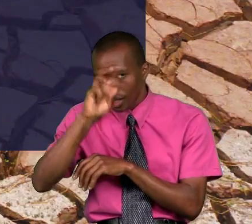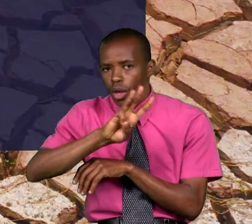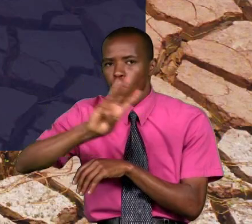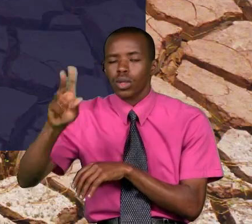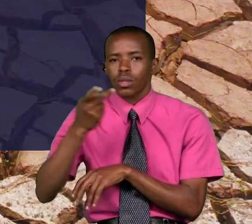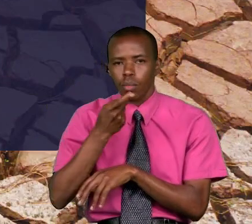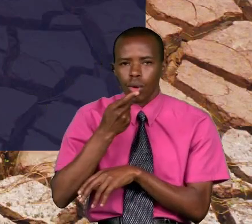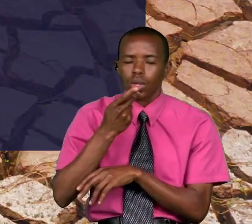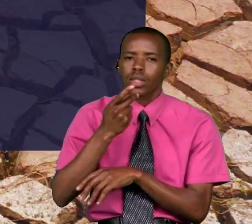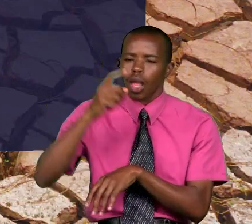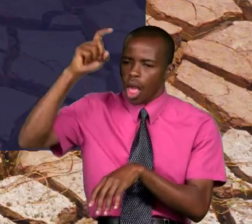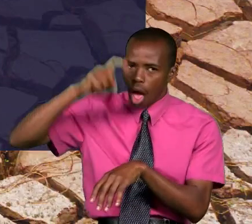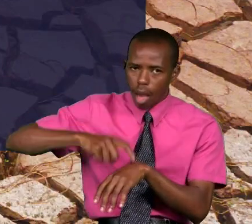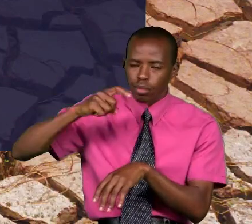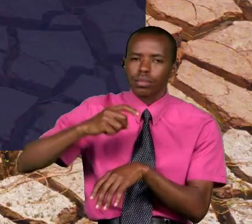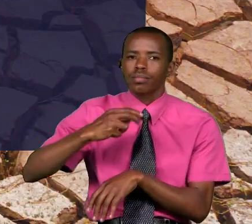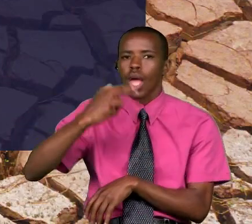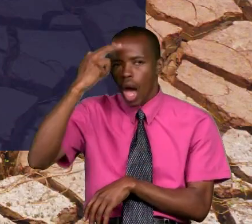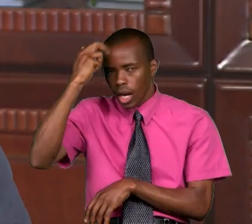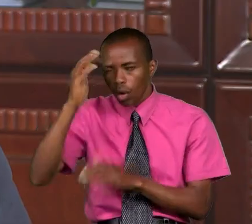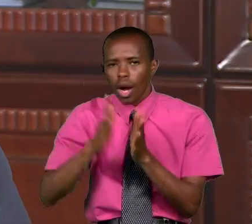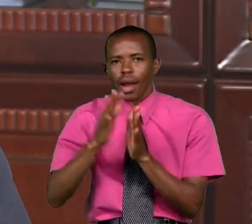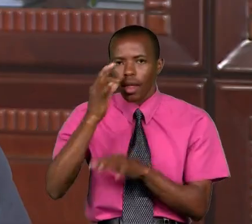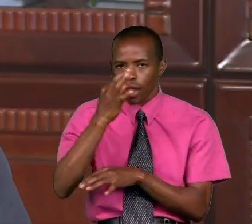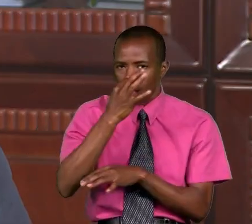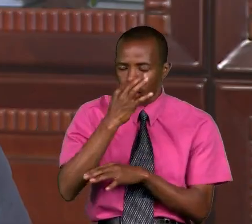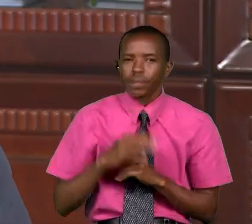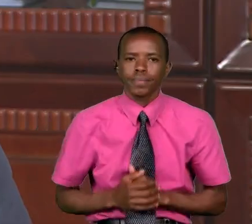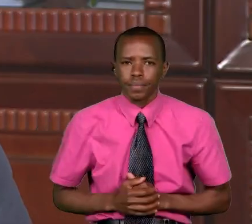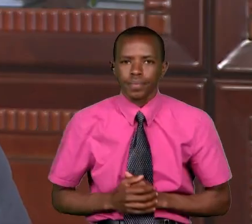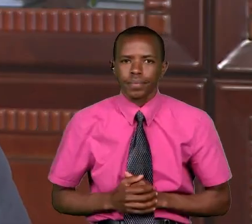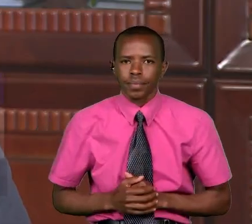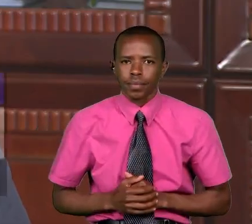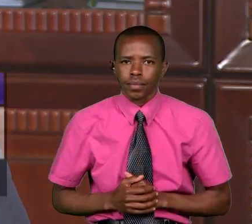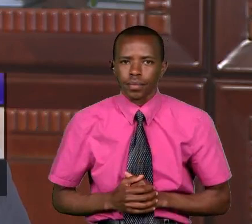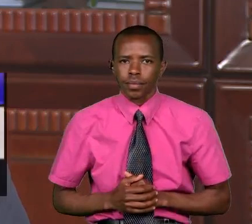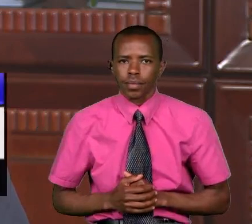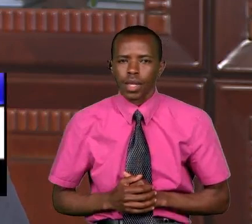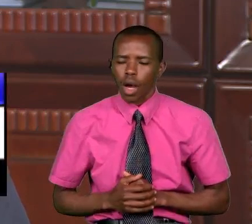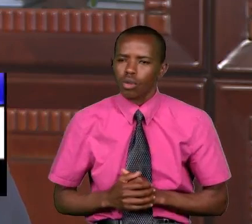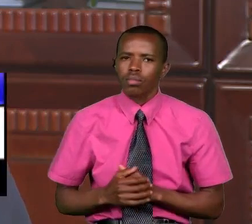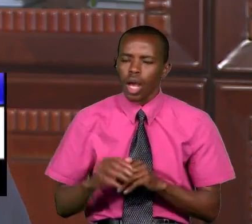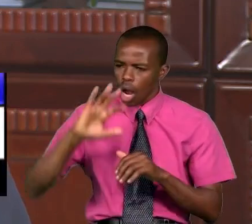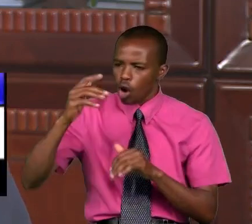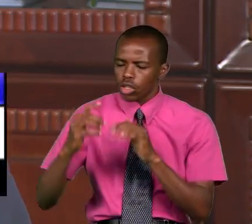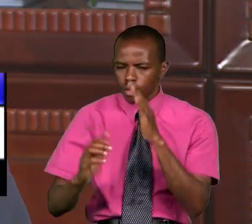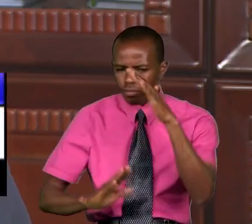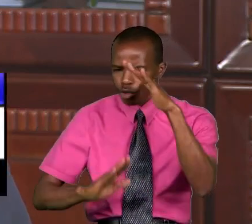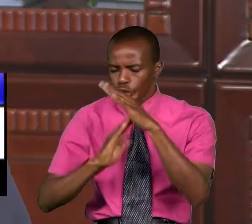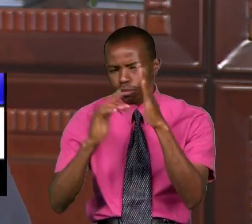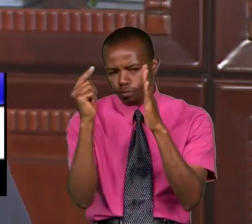Pokot, Embu, Narok, and Nyeri. The ones we are sort of putting on top of the list. But